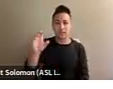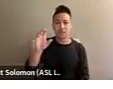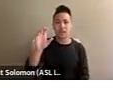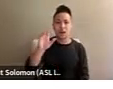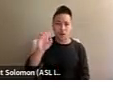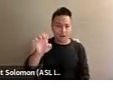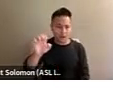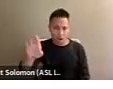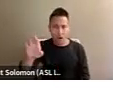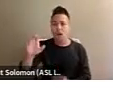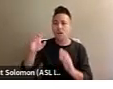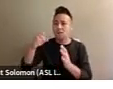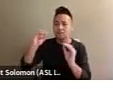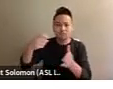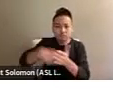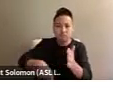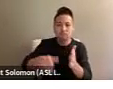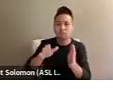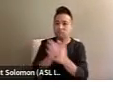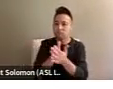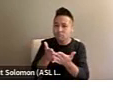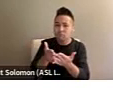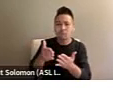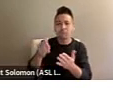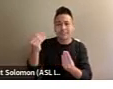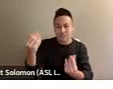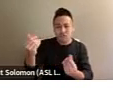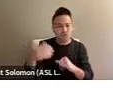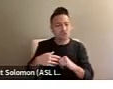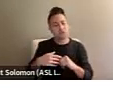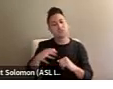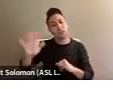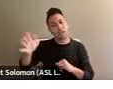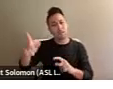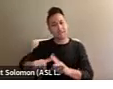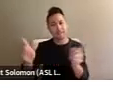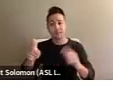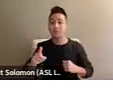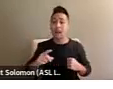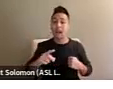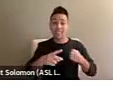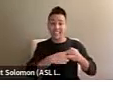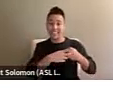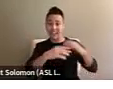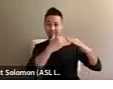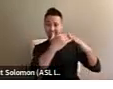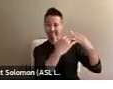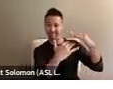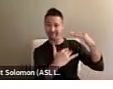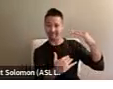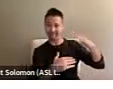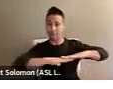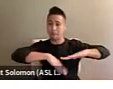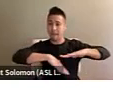are a little different, right? But the savings down at the bottom